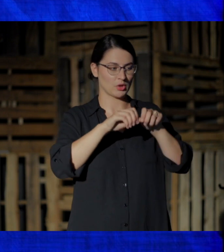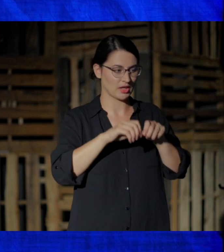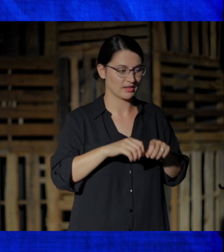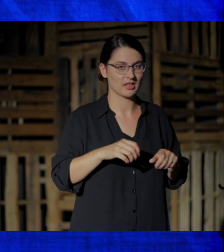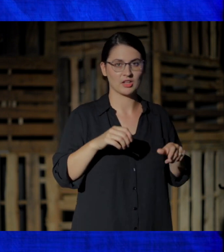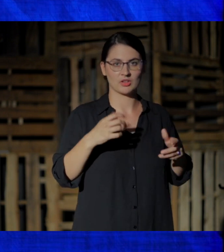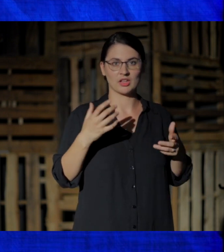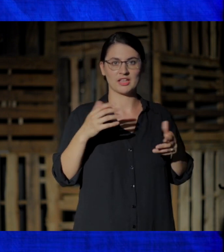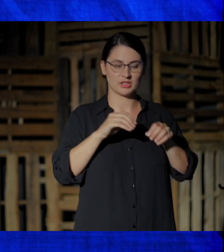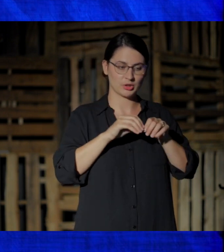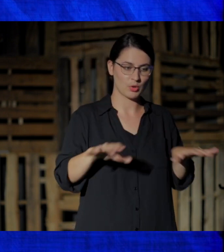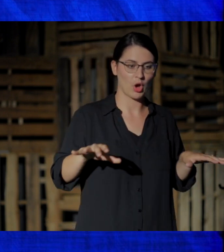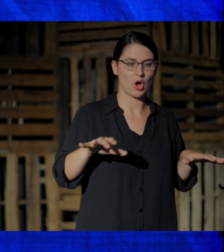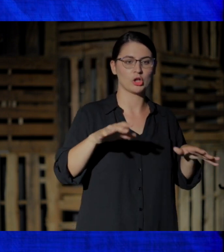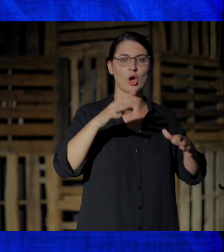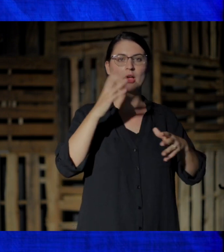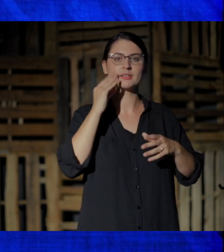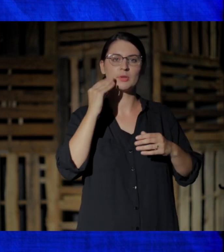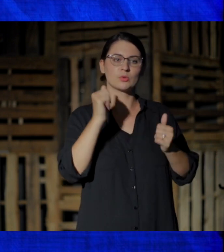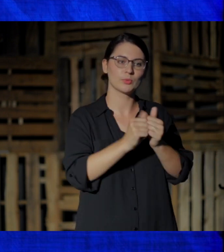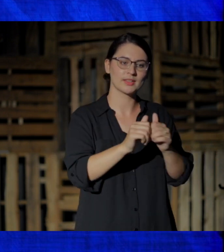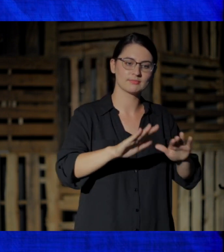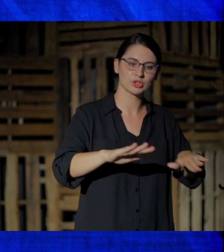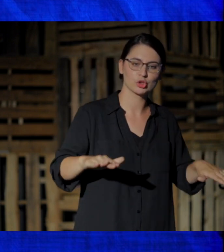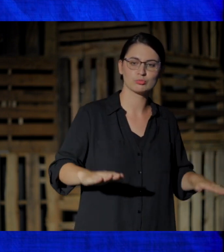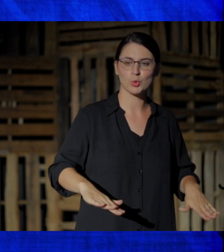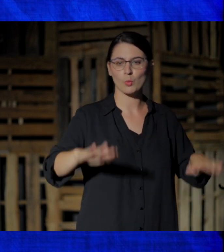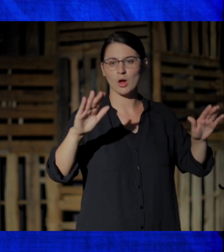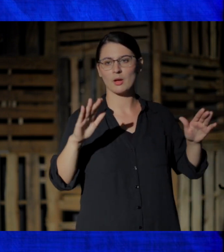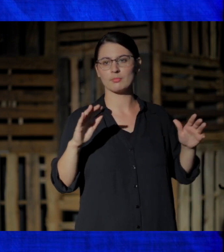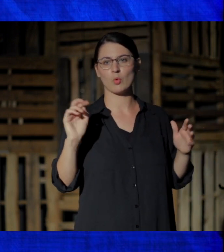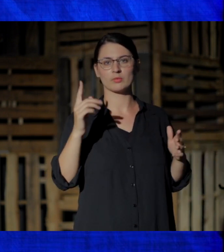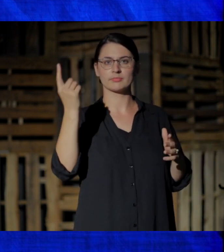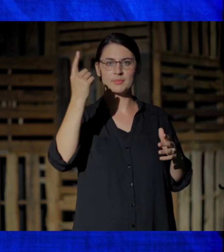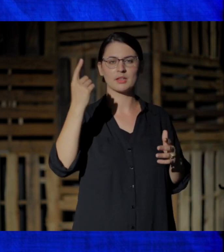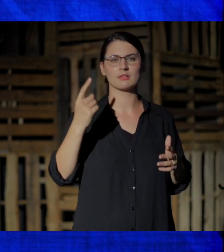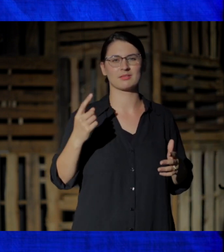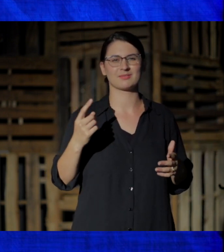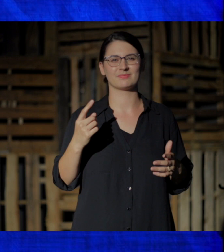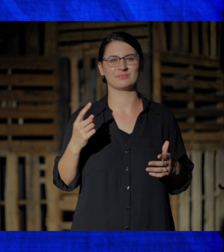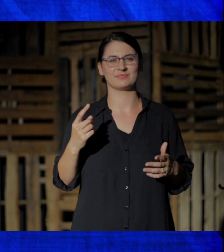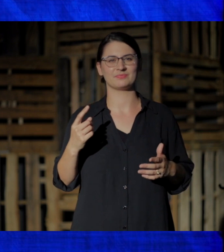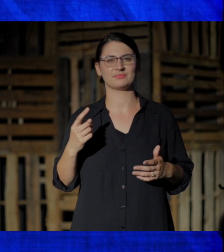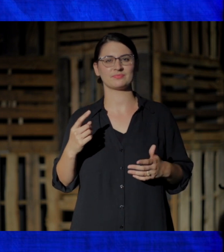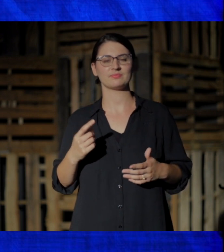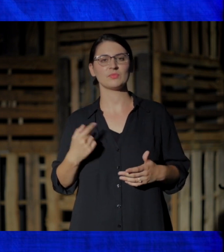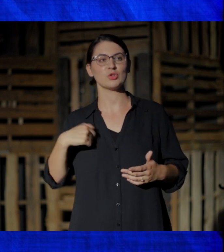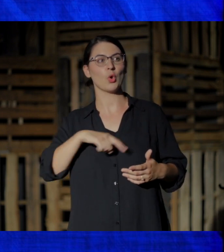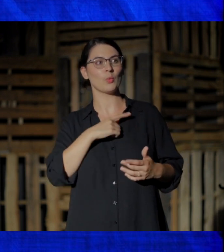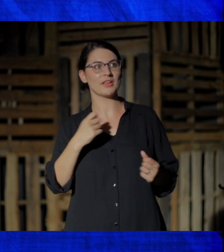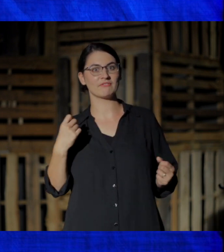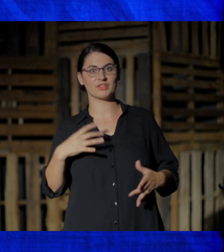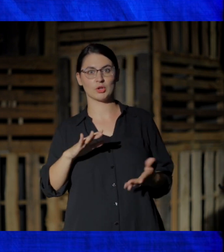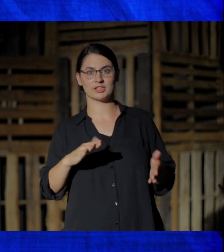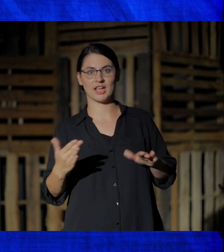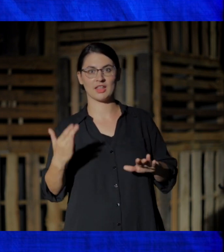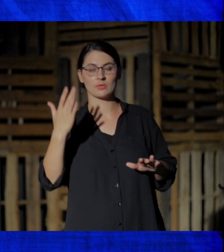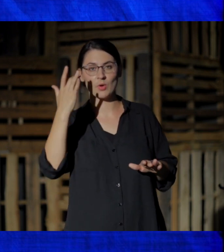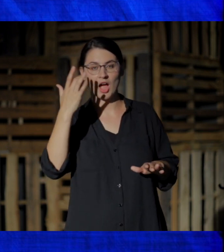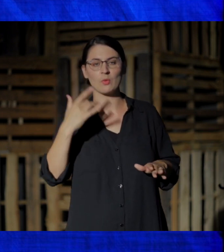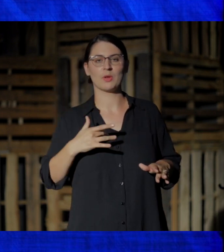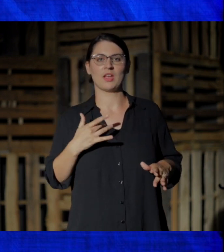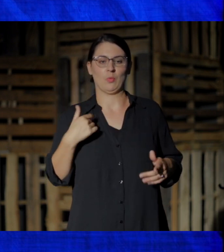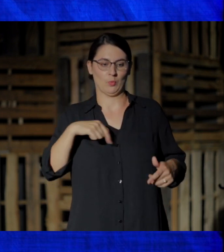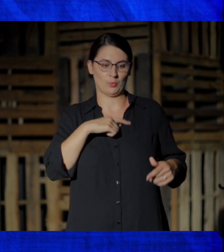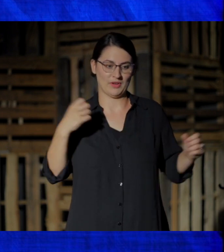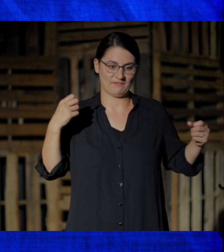children. Like, I want to see them grow up. I want to see grandkids. I want to see that. And so we fear that there's a loss in this. There